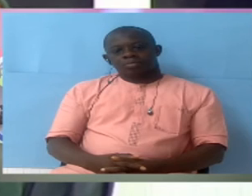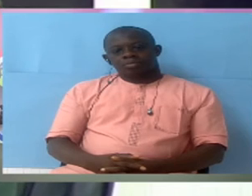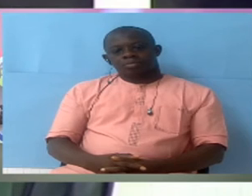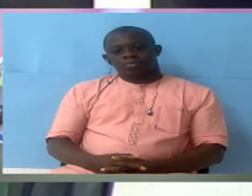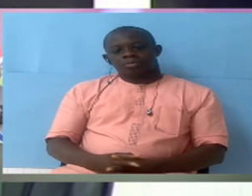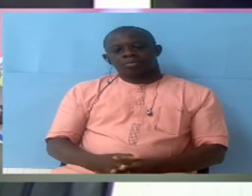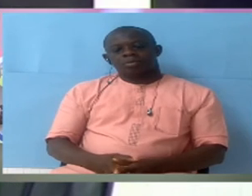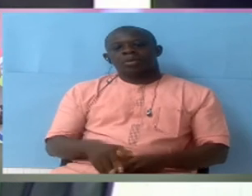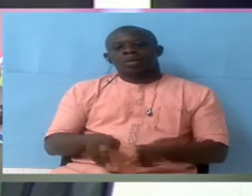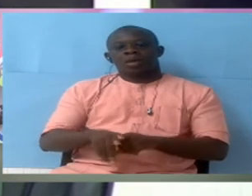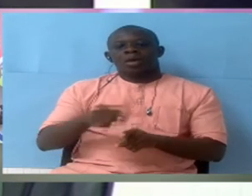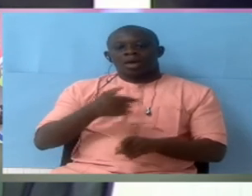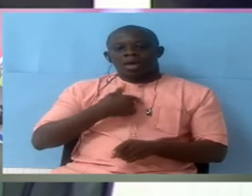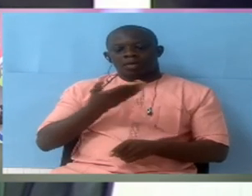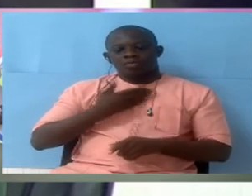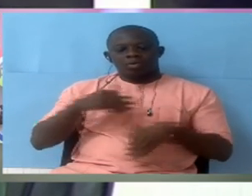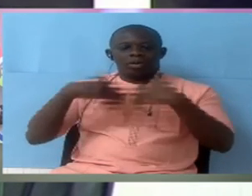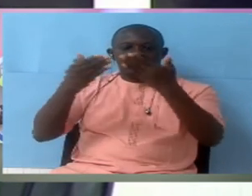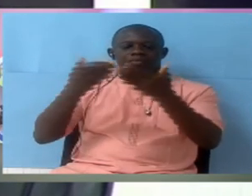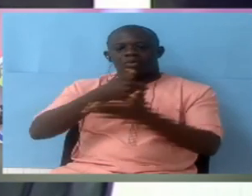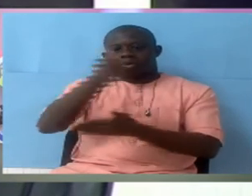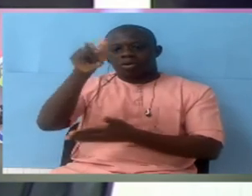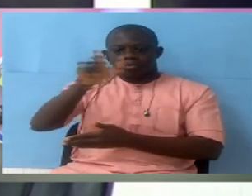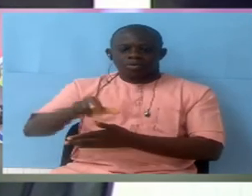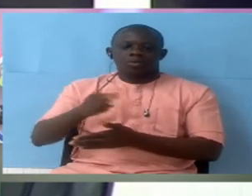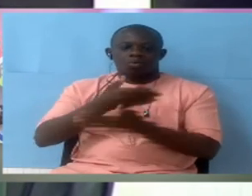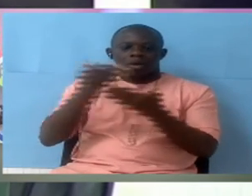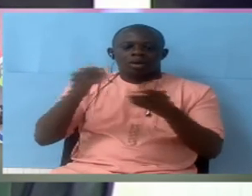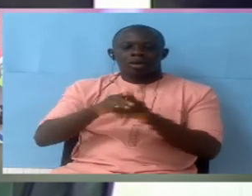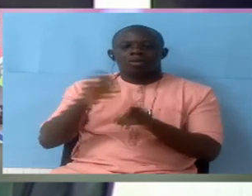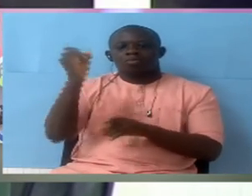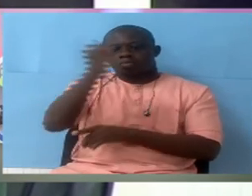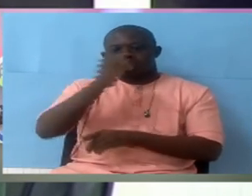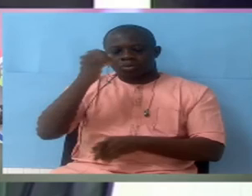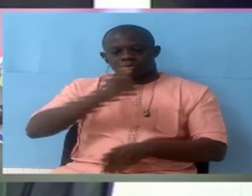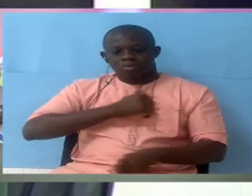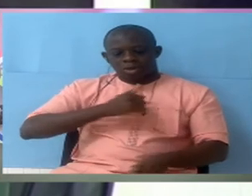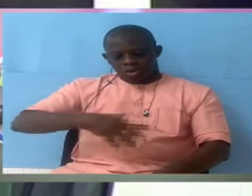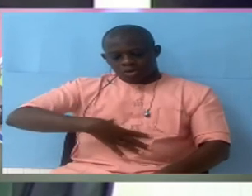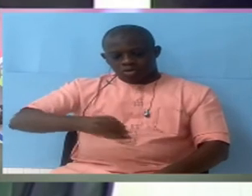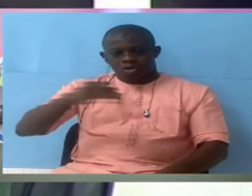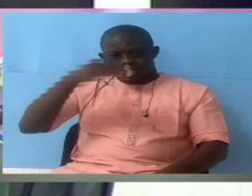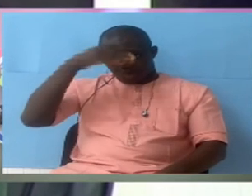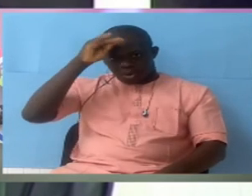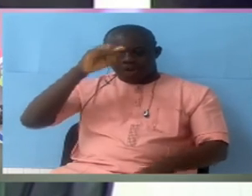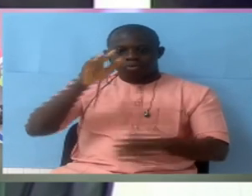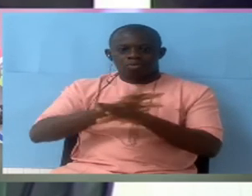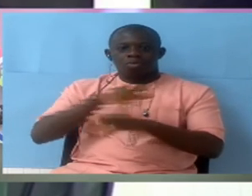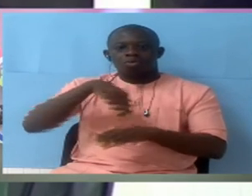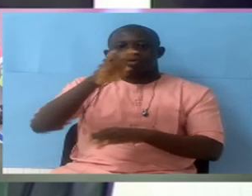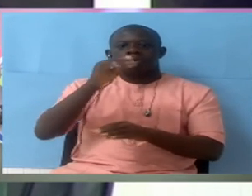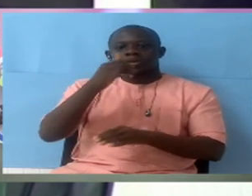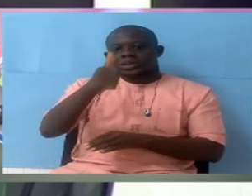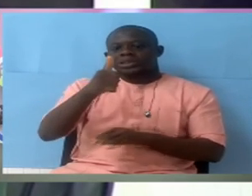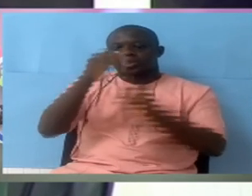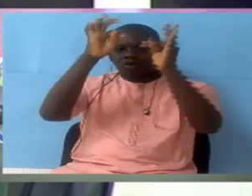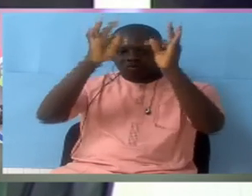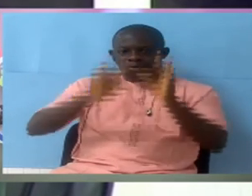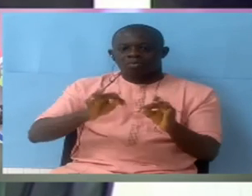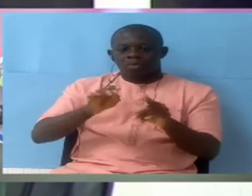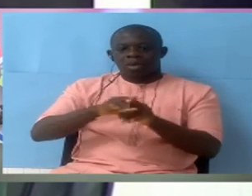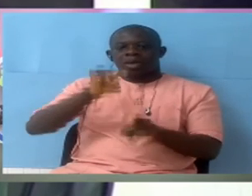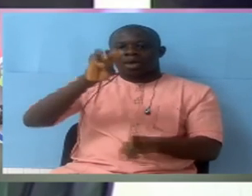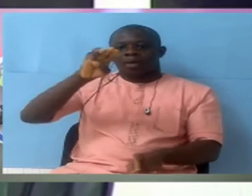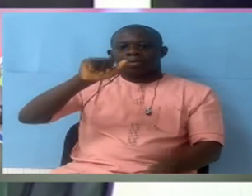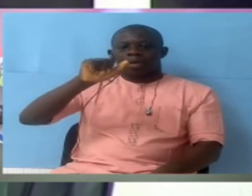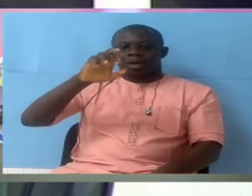dispose it dama am pour joxe ko because my son was going to sixth form marina ndax te suma dom bi mo ngi don dem